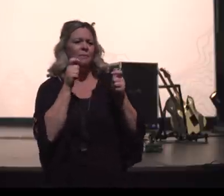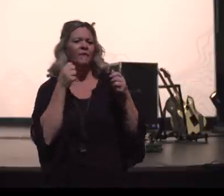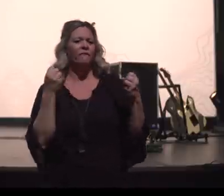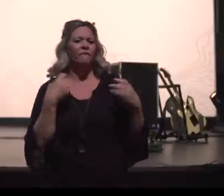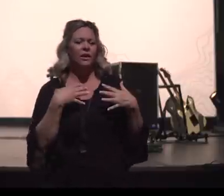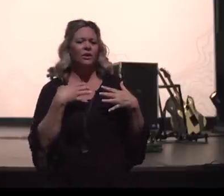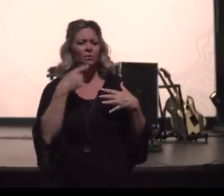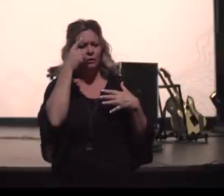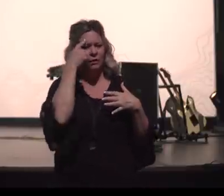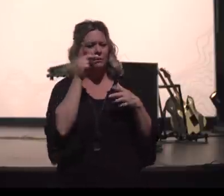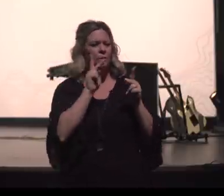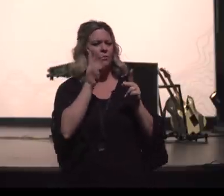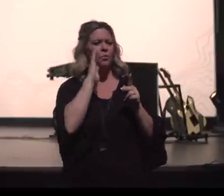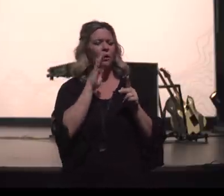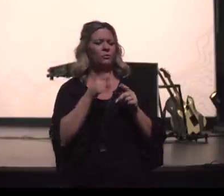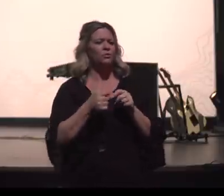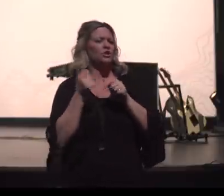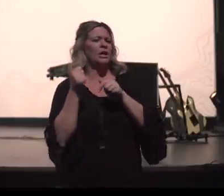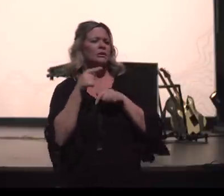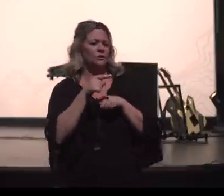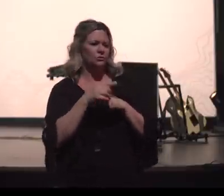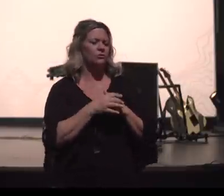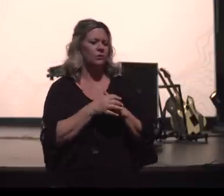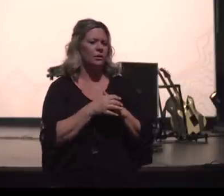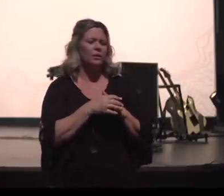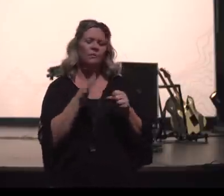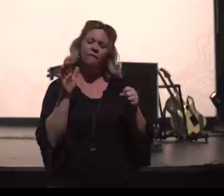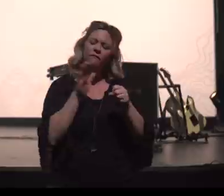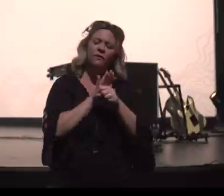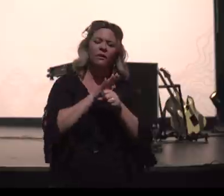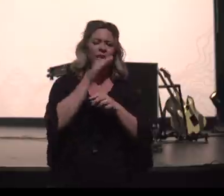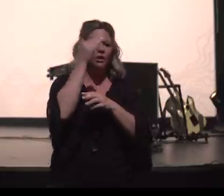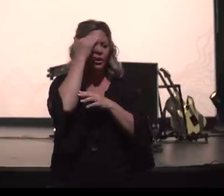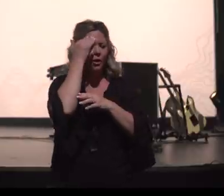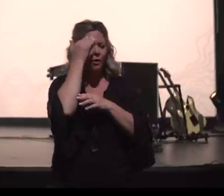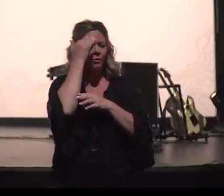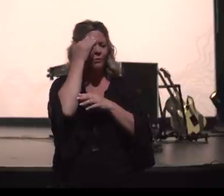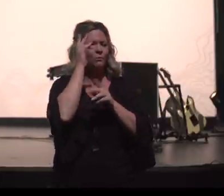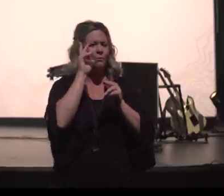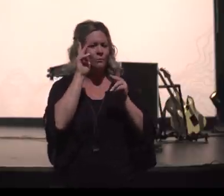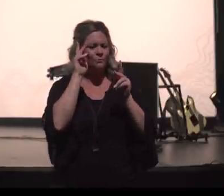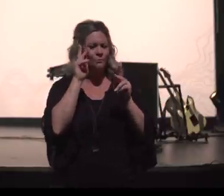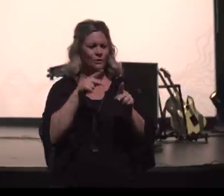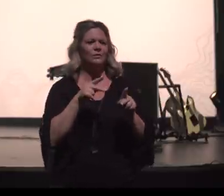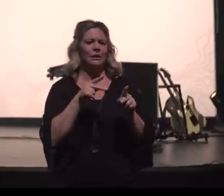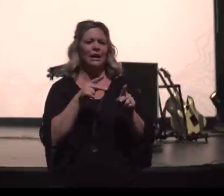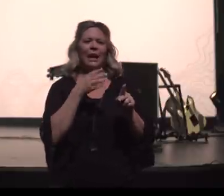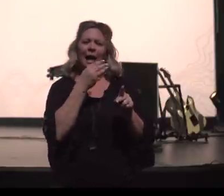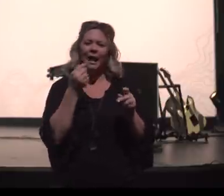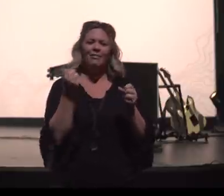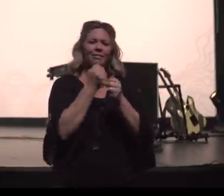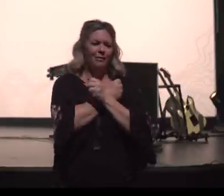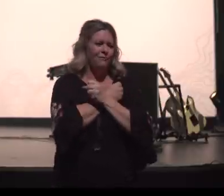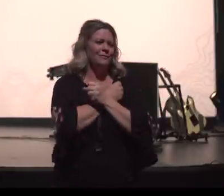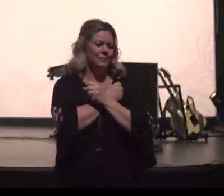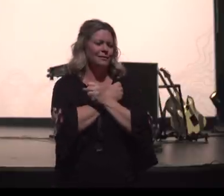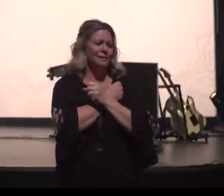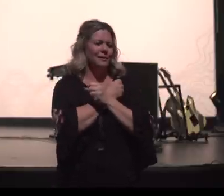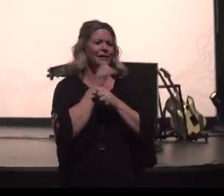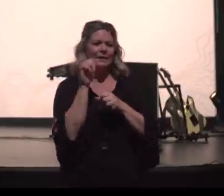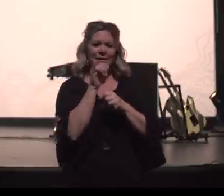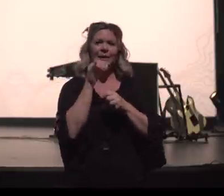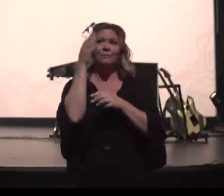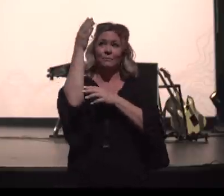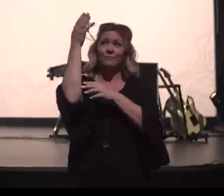you. To be fully known and truly loved is, well, that's a lot like being loved